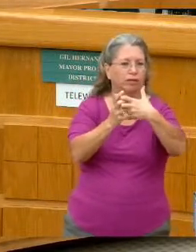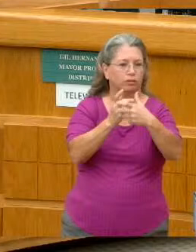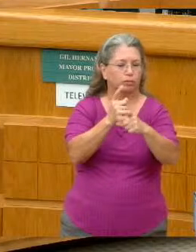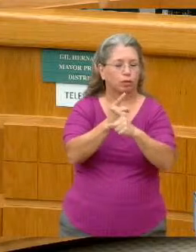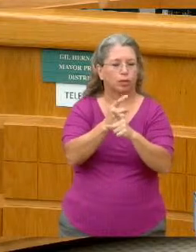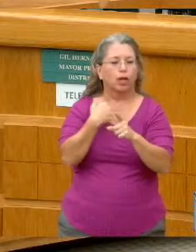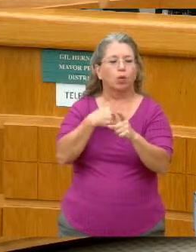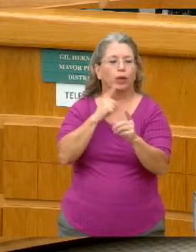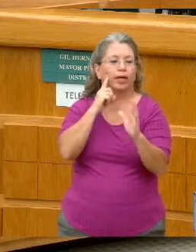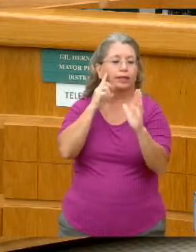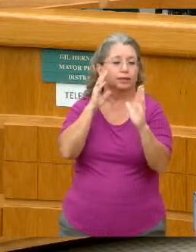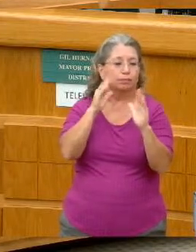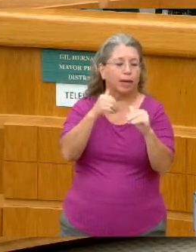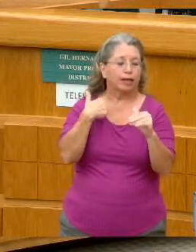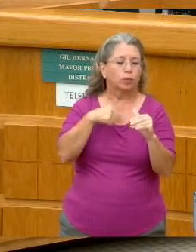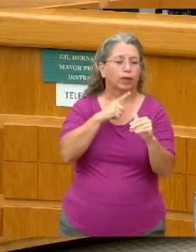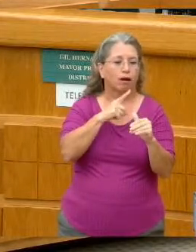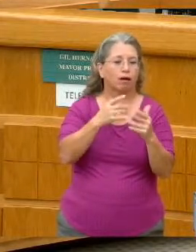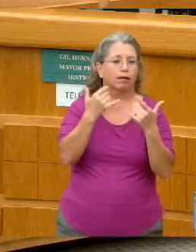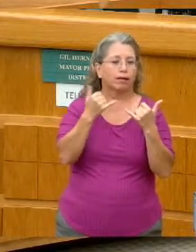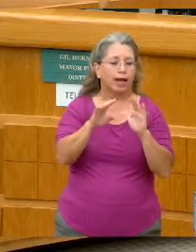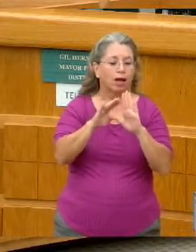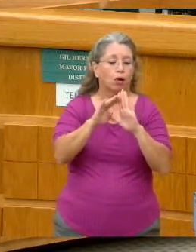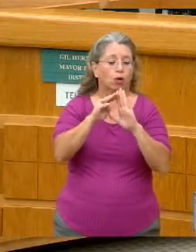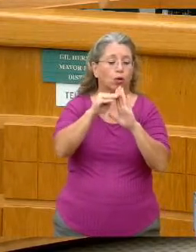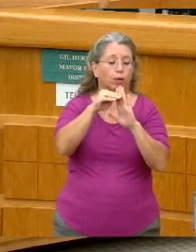fatalities per day. And even though we've had a couple days here where